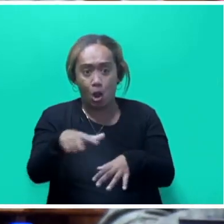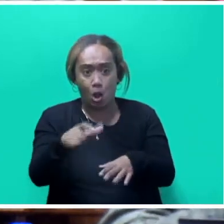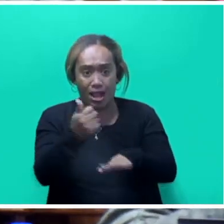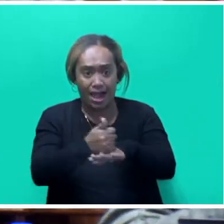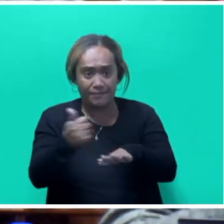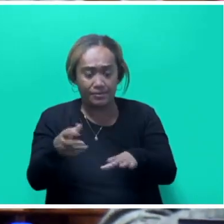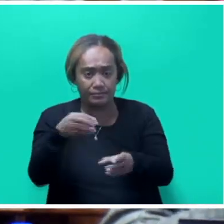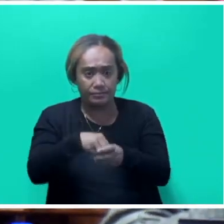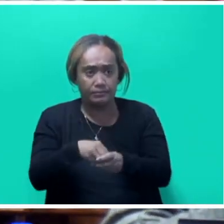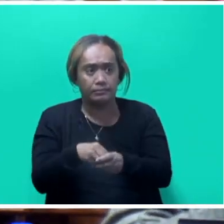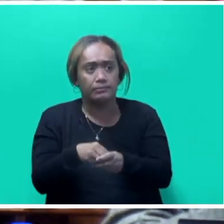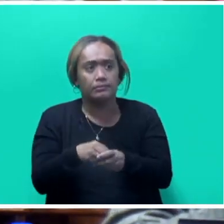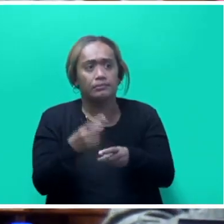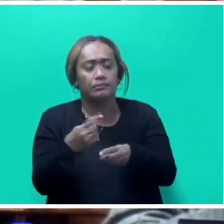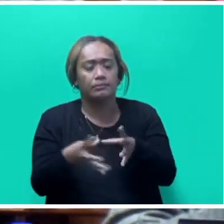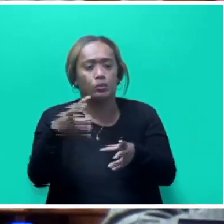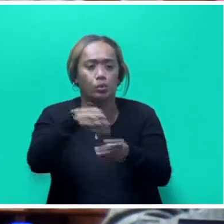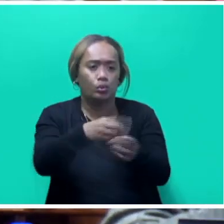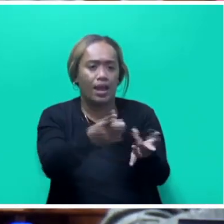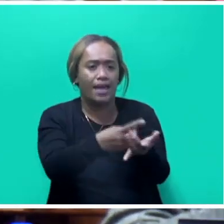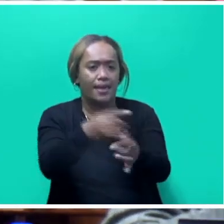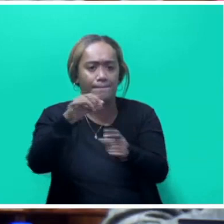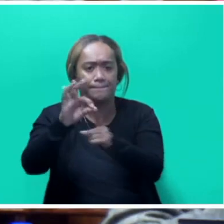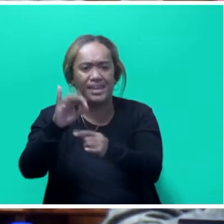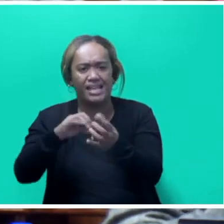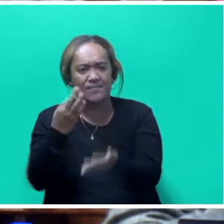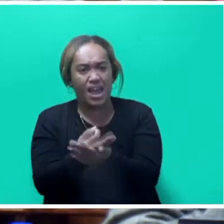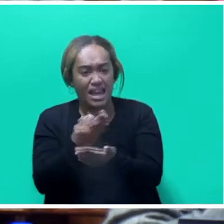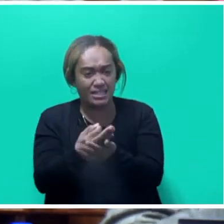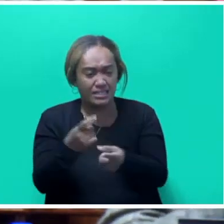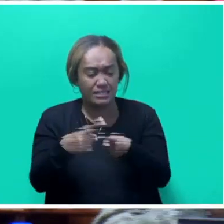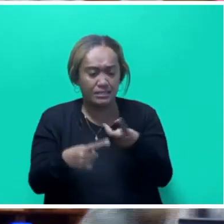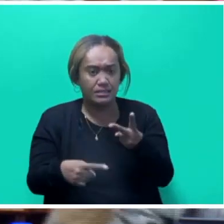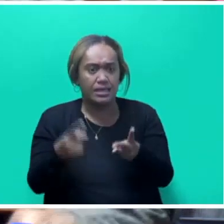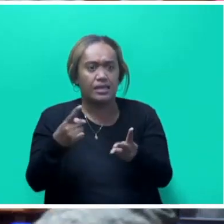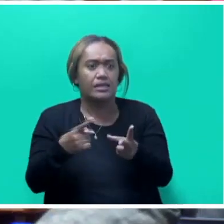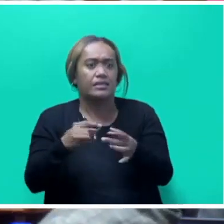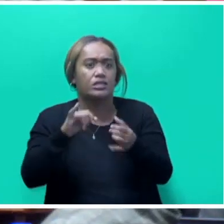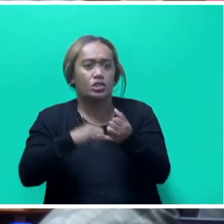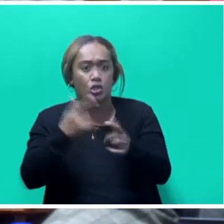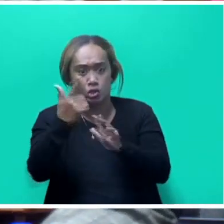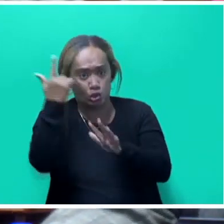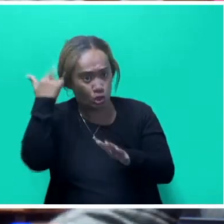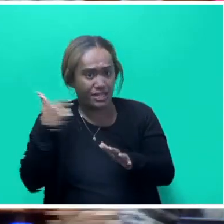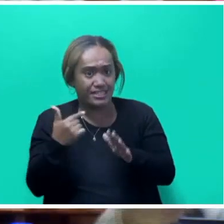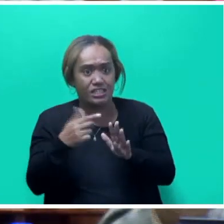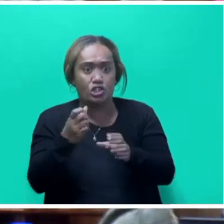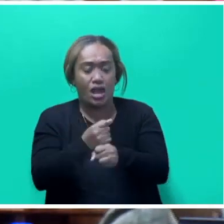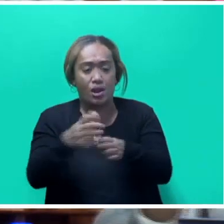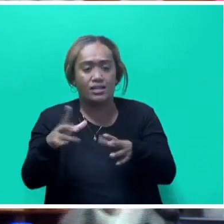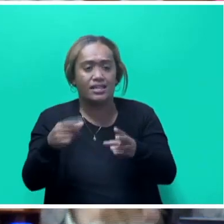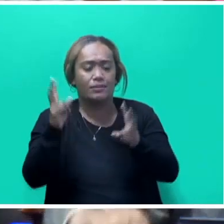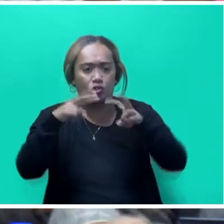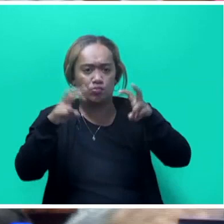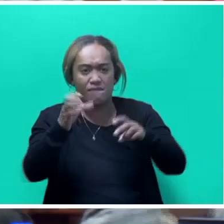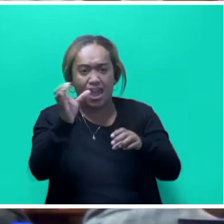to include other key Permanent Secretaries, namely Finance, Solicitor General, the Acting Supervisor of Election, and